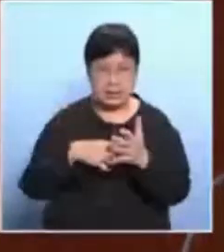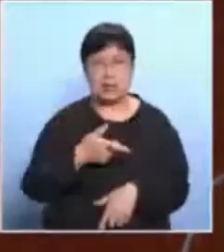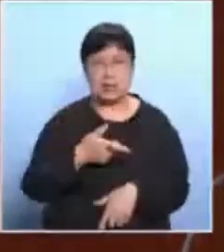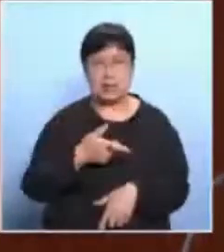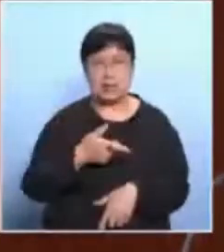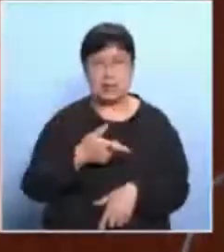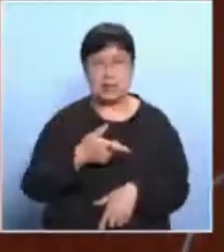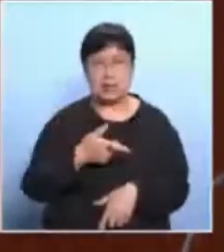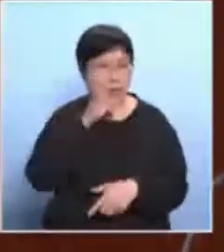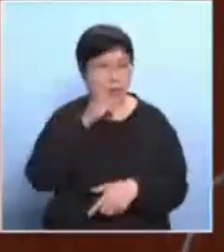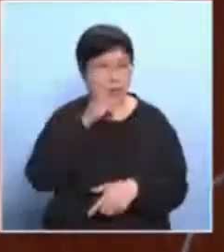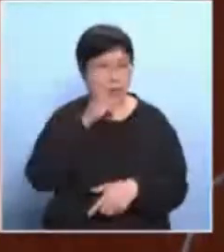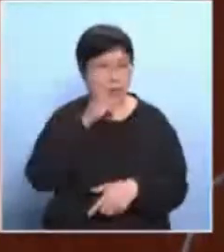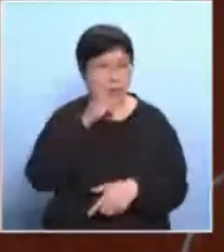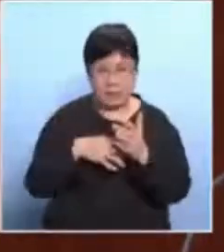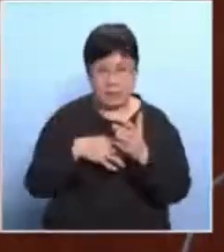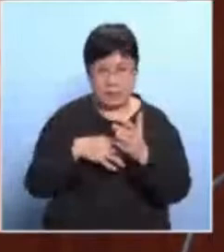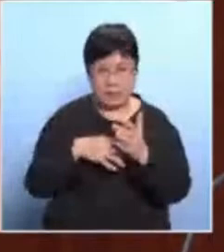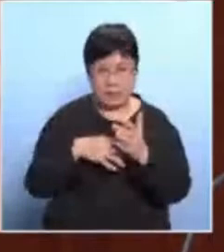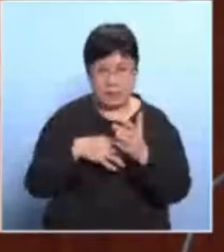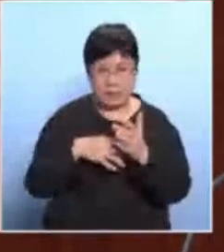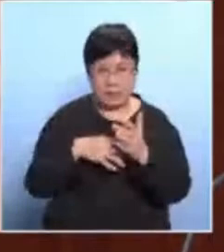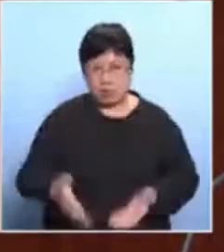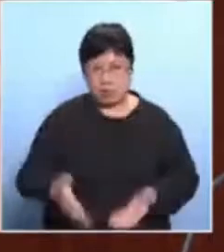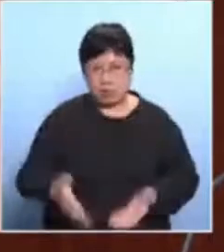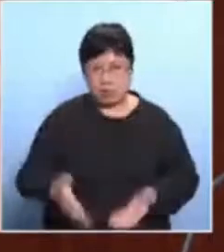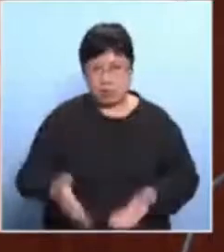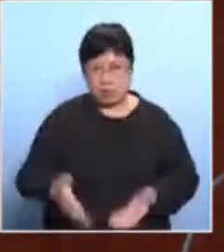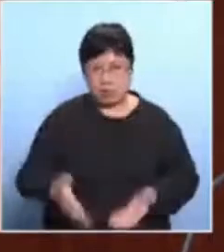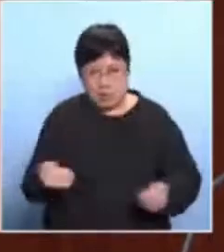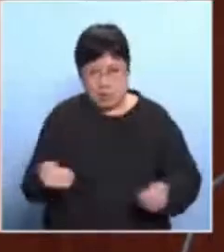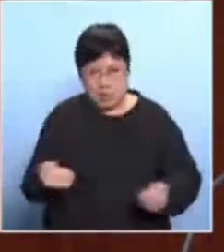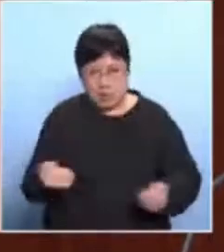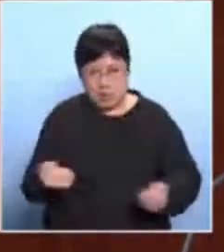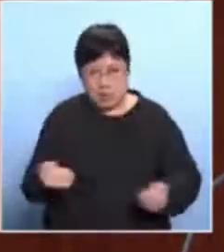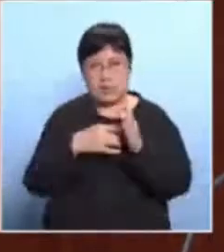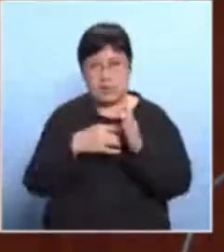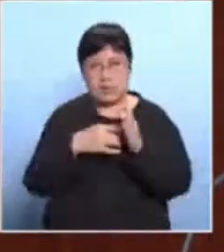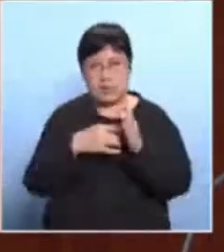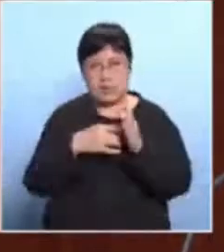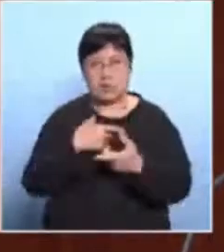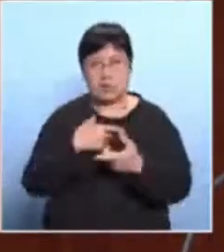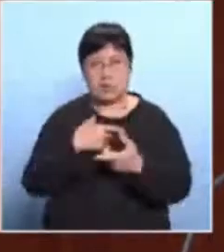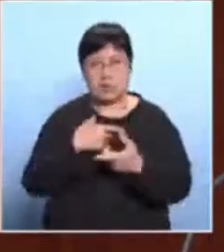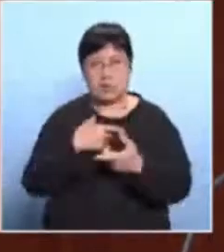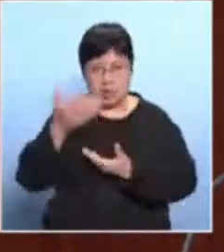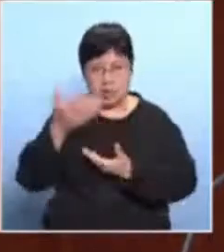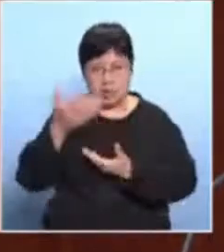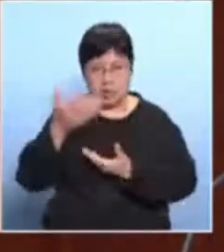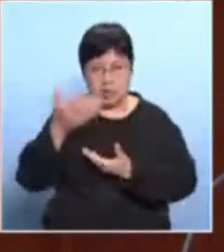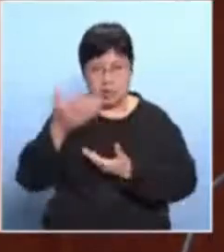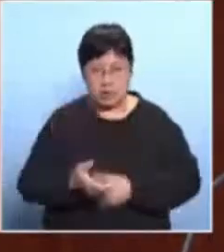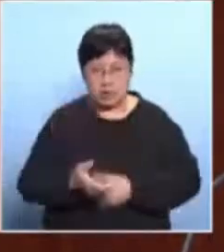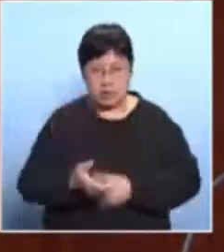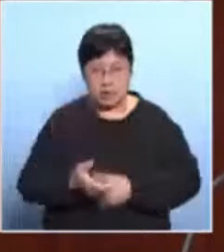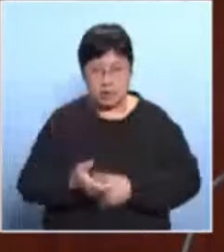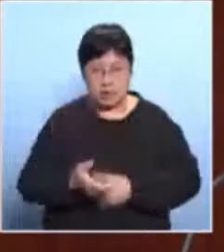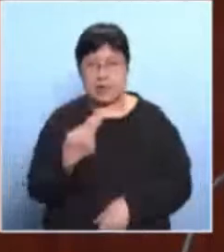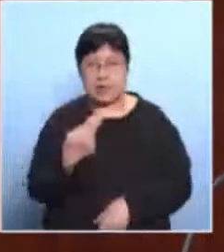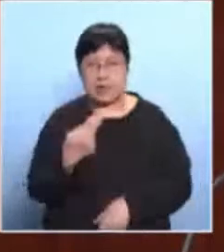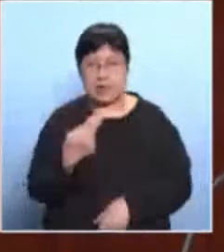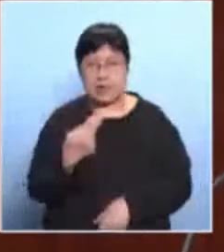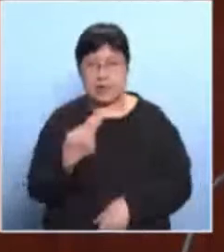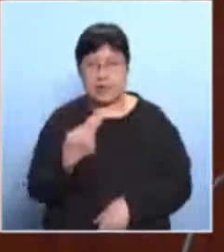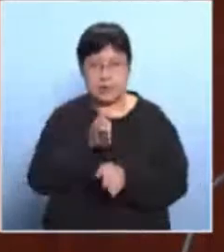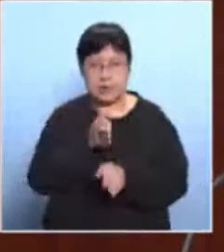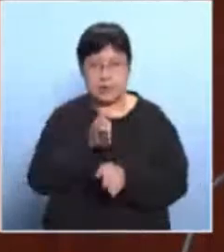vehicles, electric coaches, hydrogen double-deck buses, and hydrogen street washing